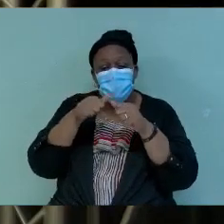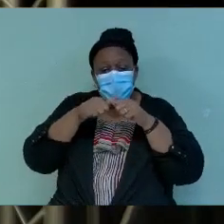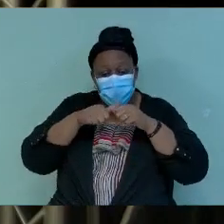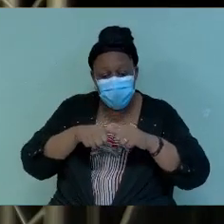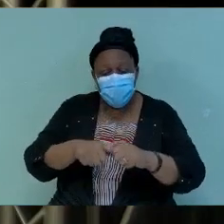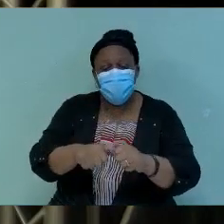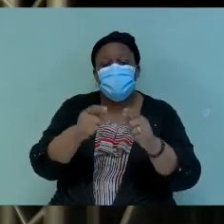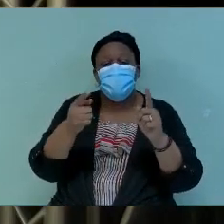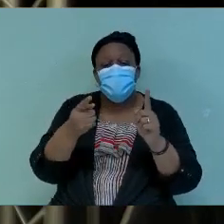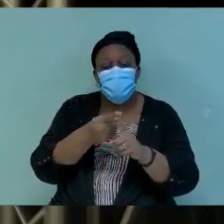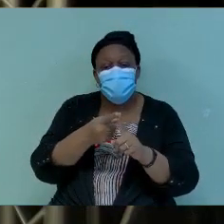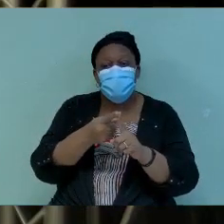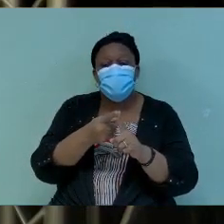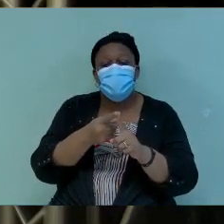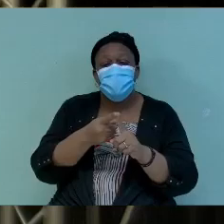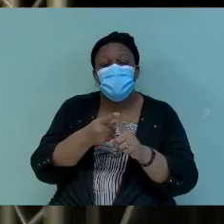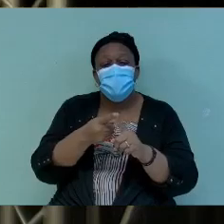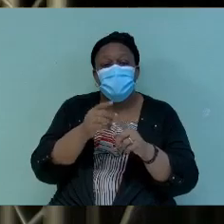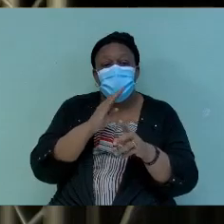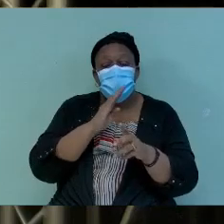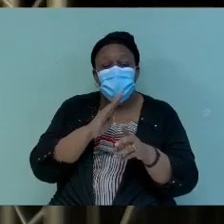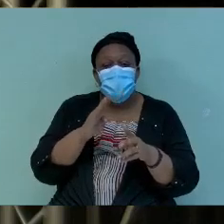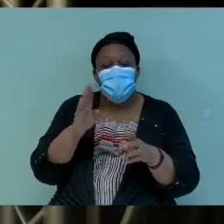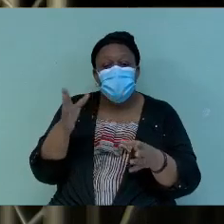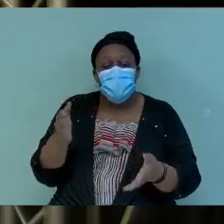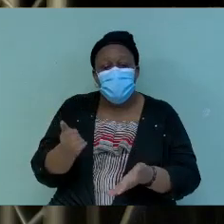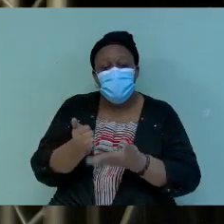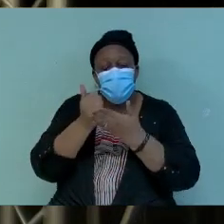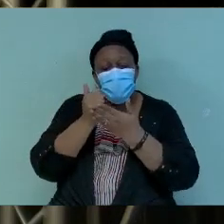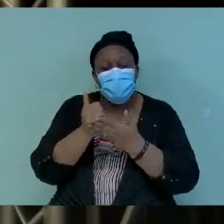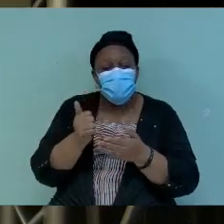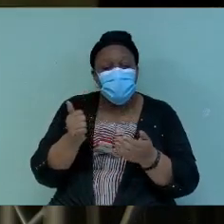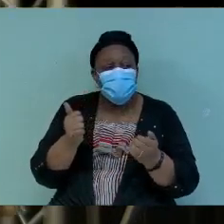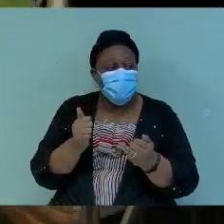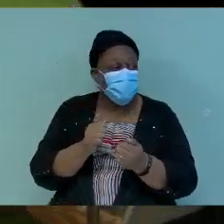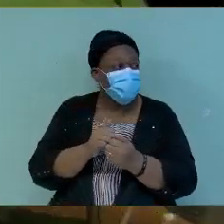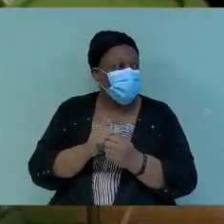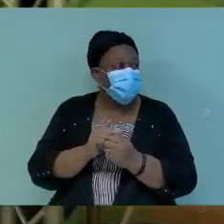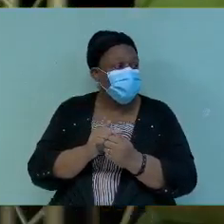here during and after this pandemic.